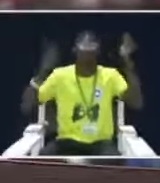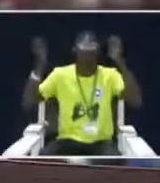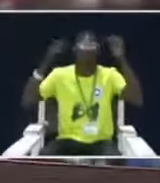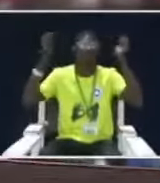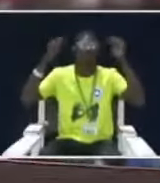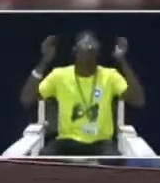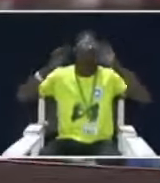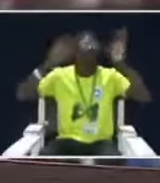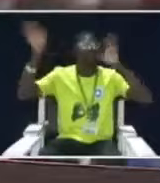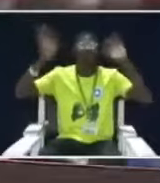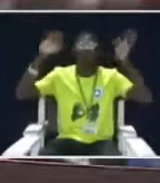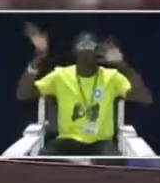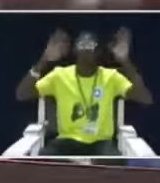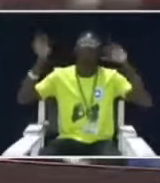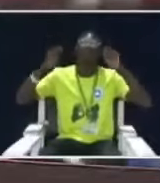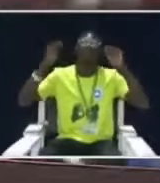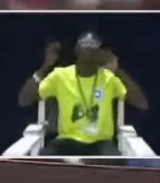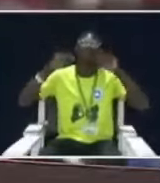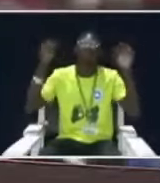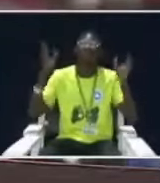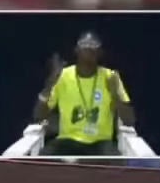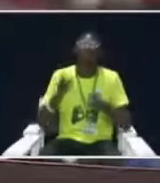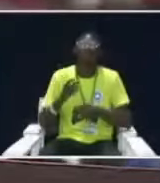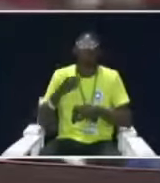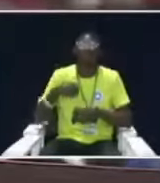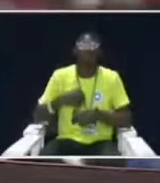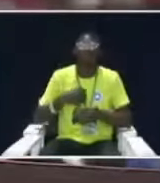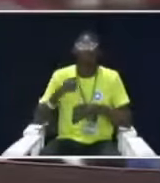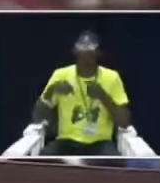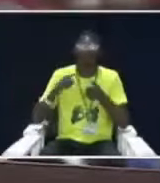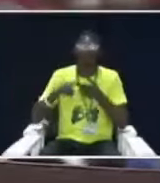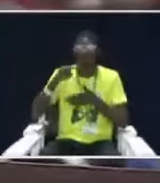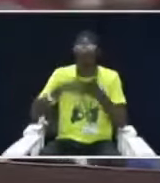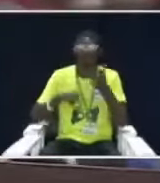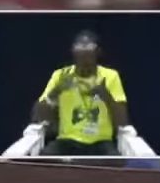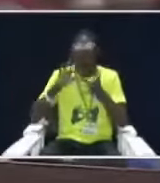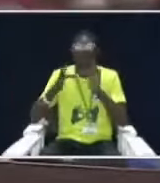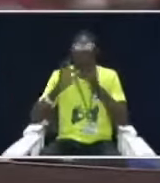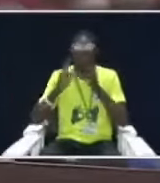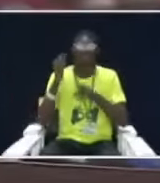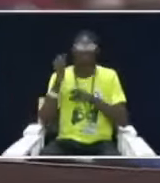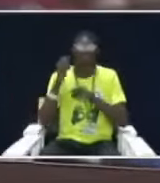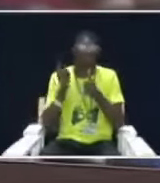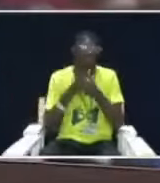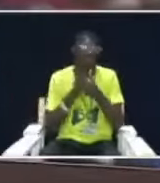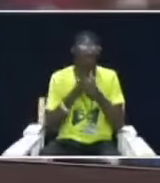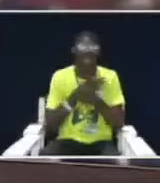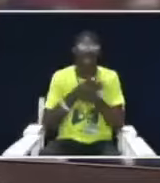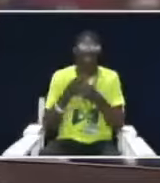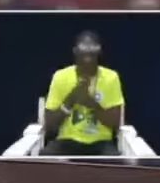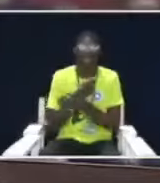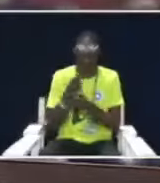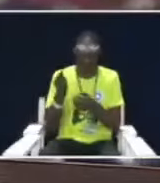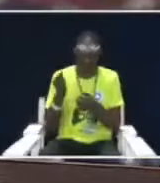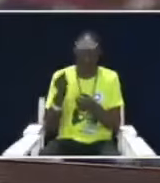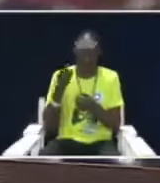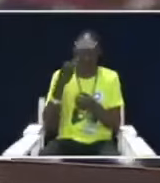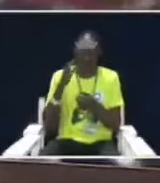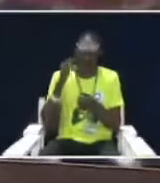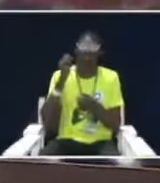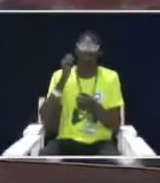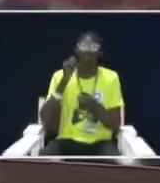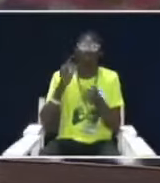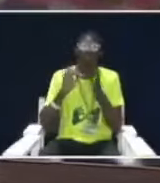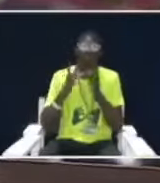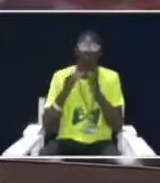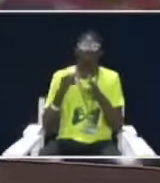Lord. Hallelujah. So I'm going to read the online testimonies first. A few of the online testimonies first,